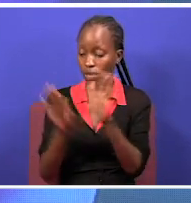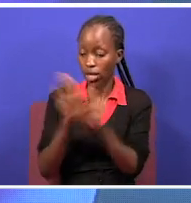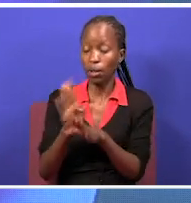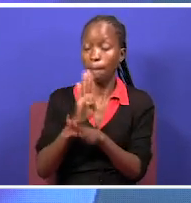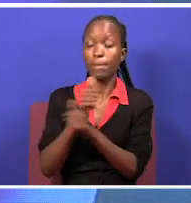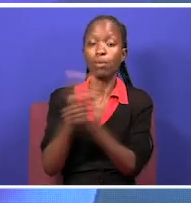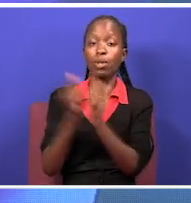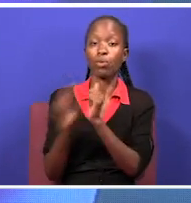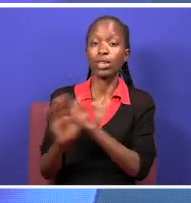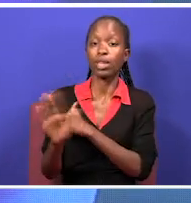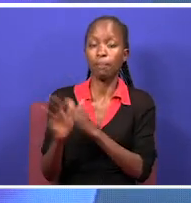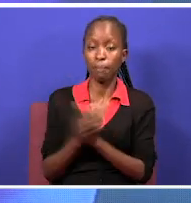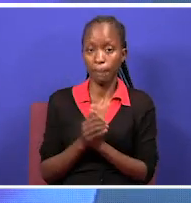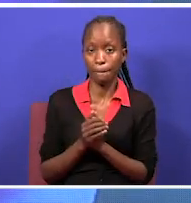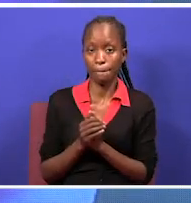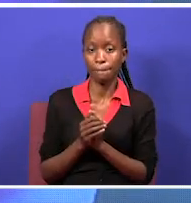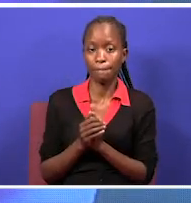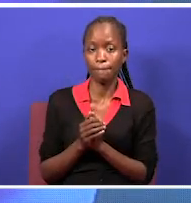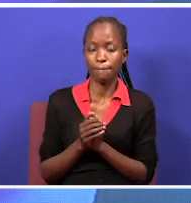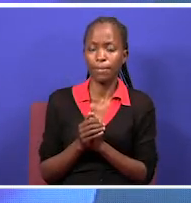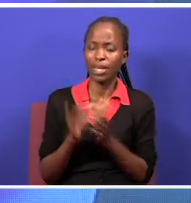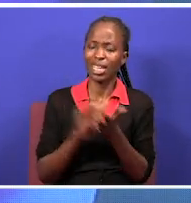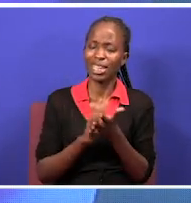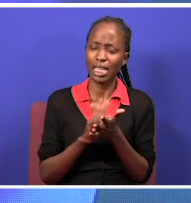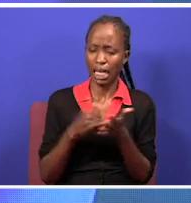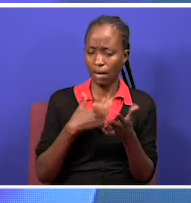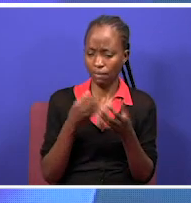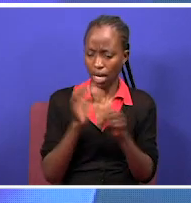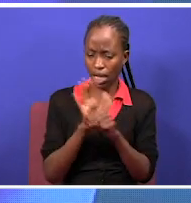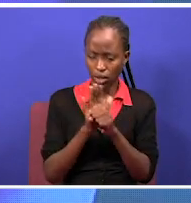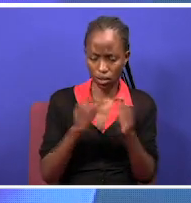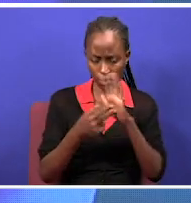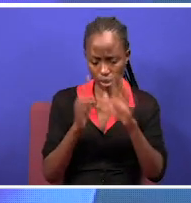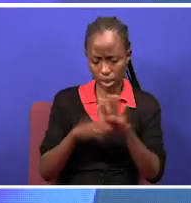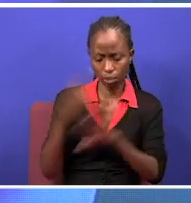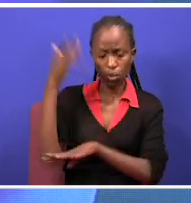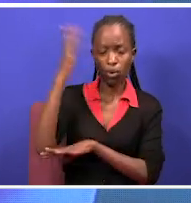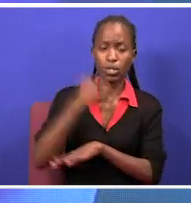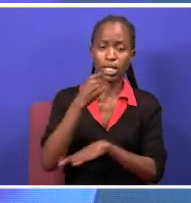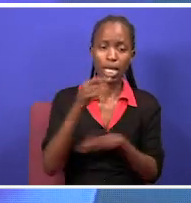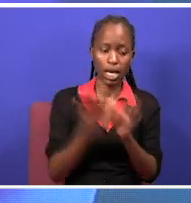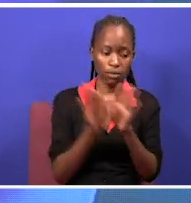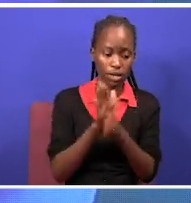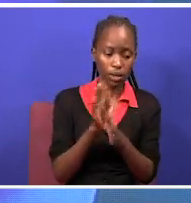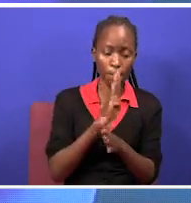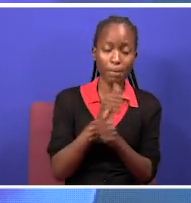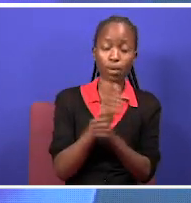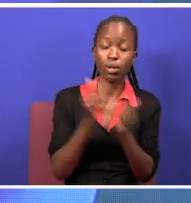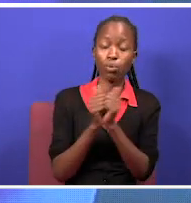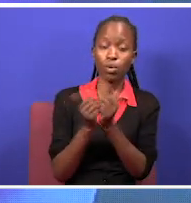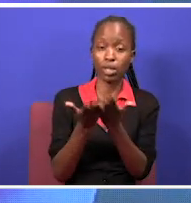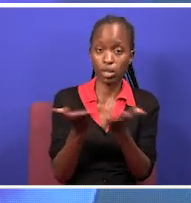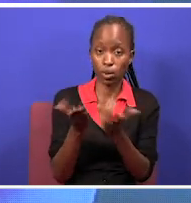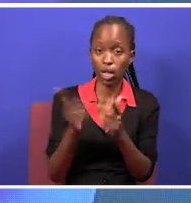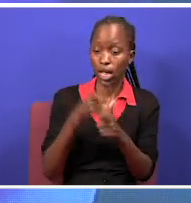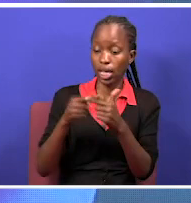them. Now, that means a lot of things. When God says it will go well with you,